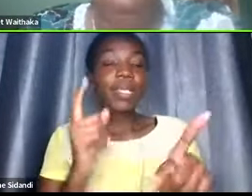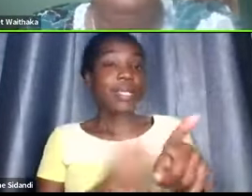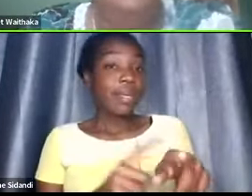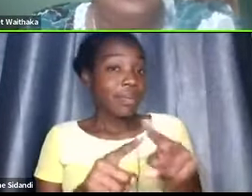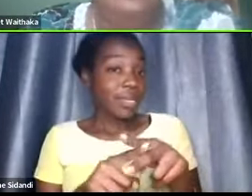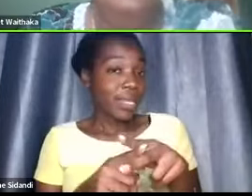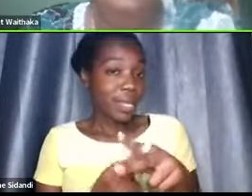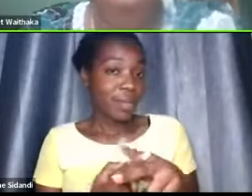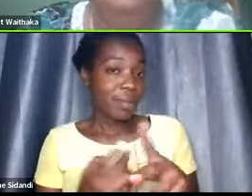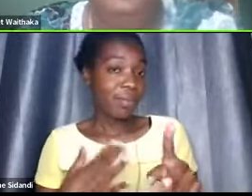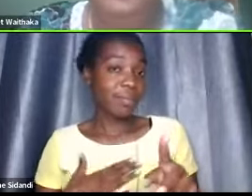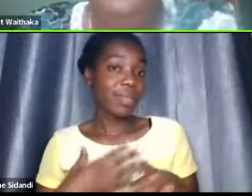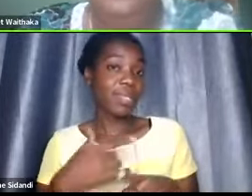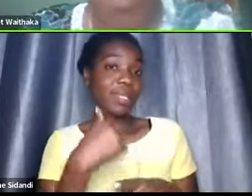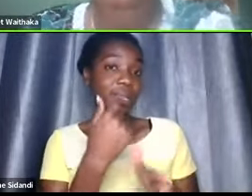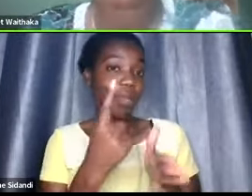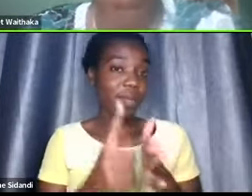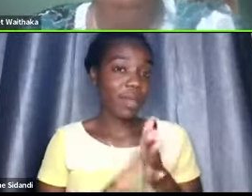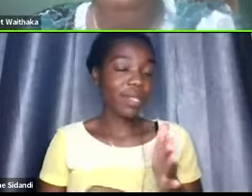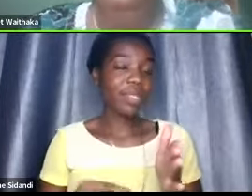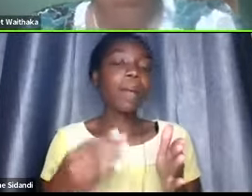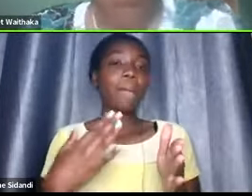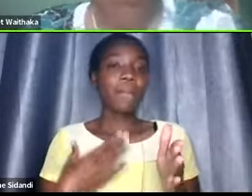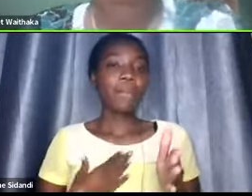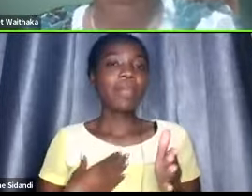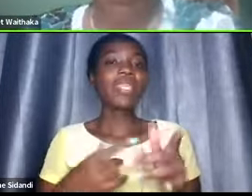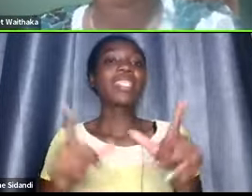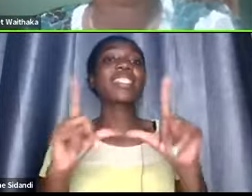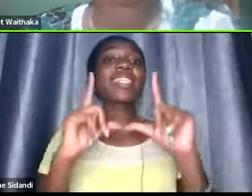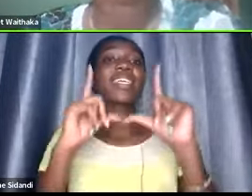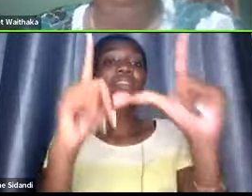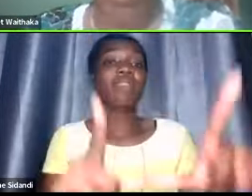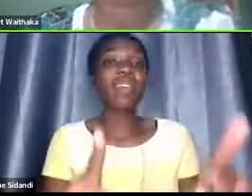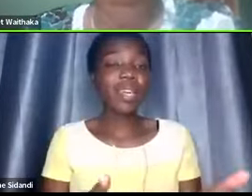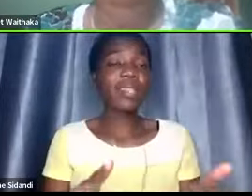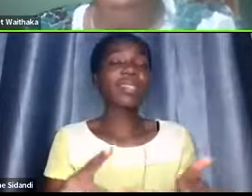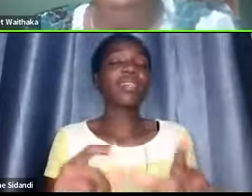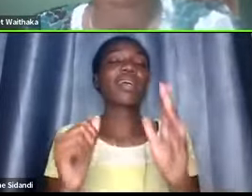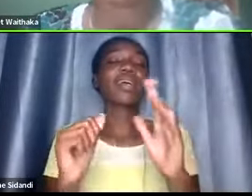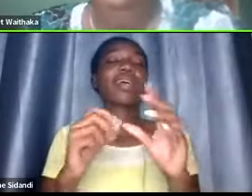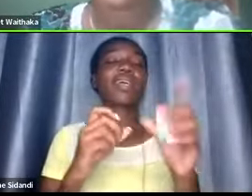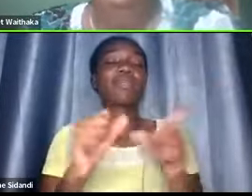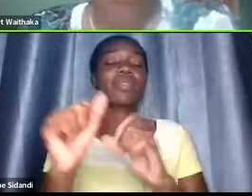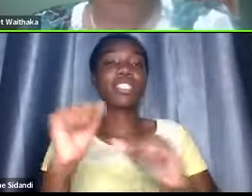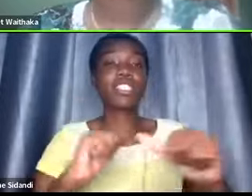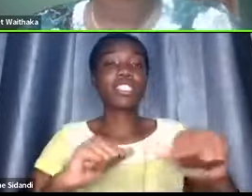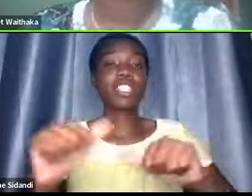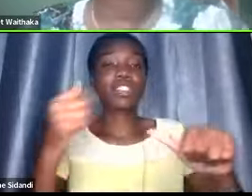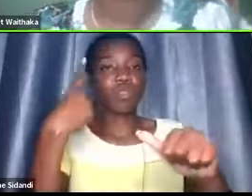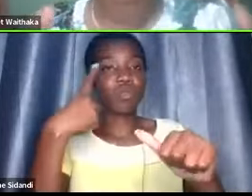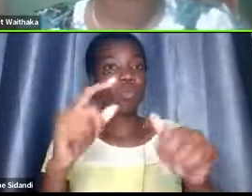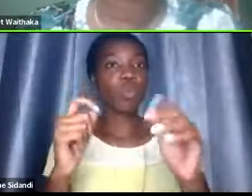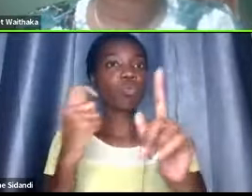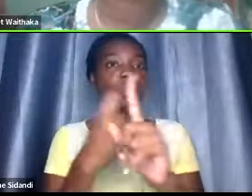am certified in administration of psychometric tools. There are those tools that are able to tell you